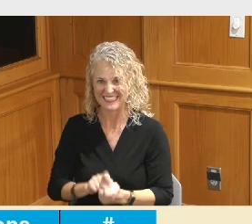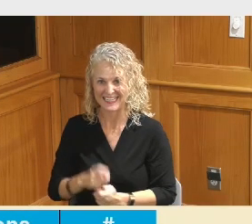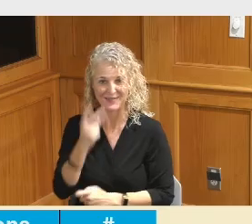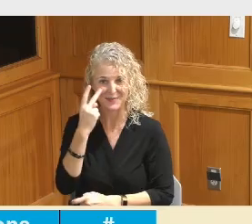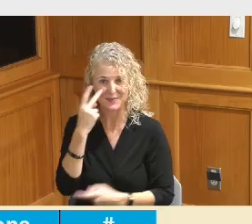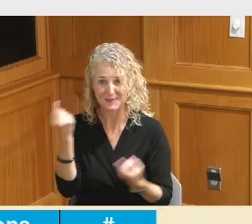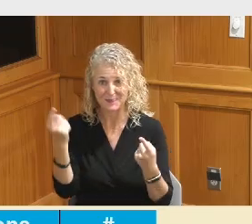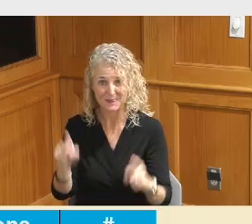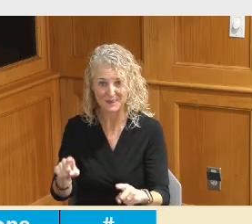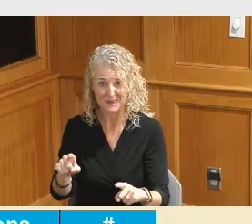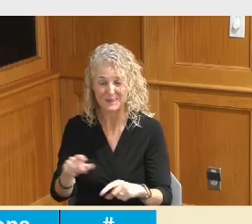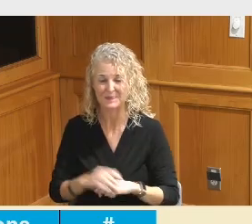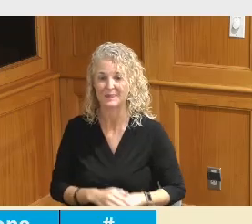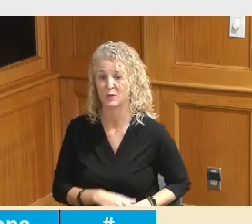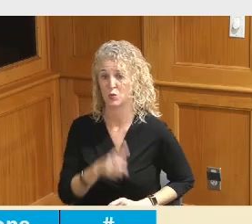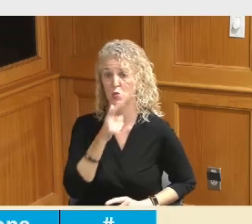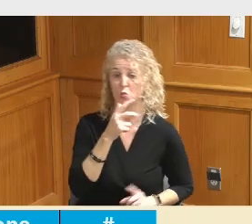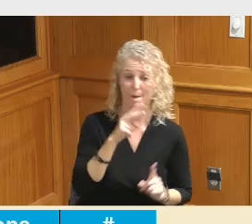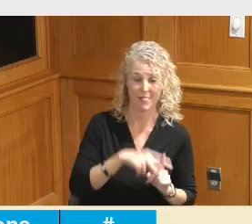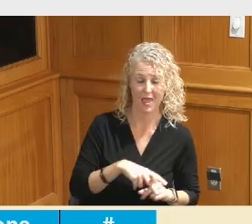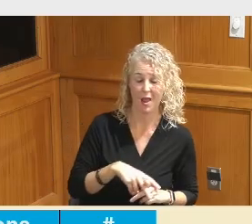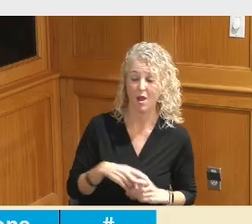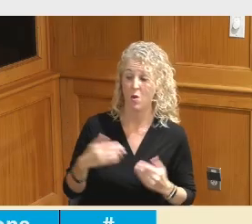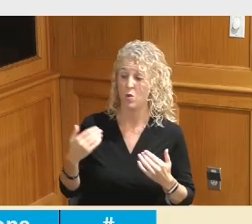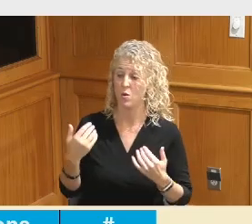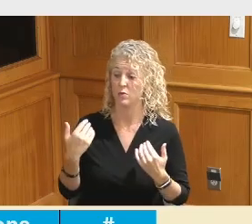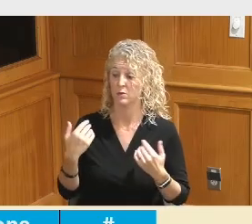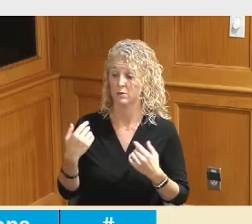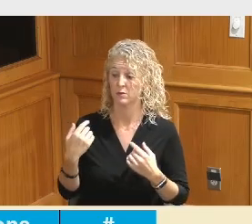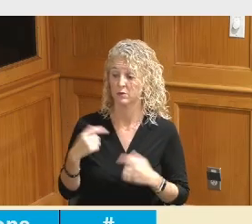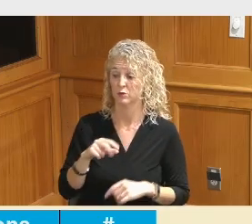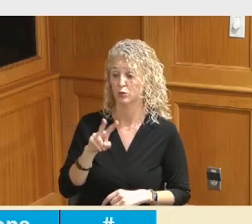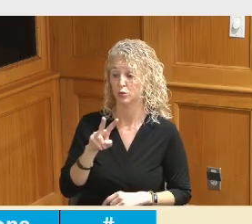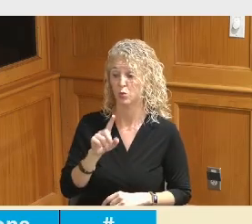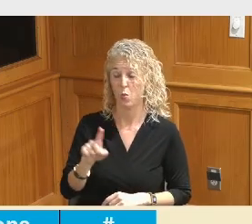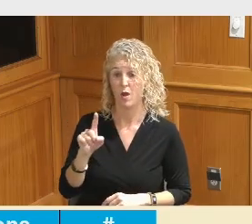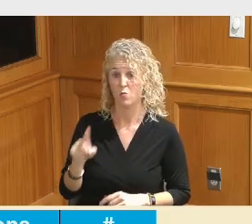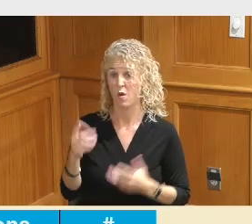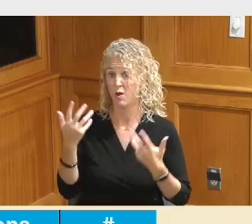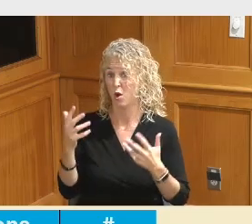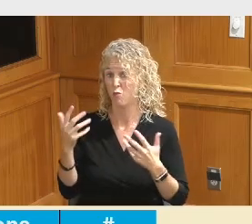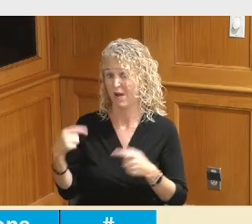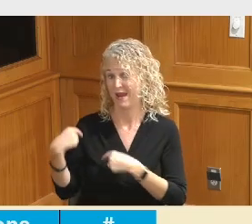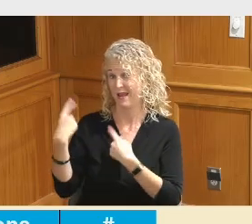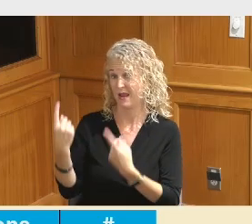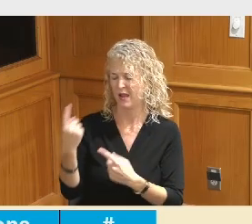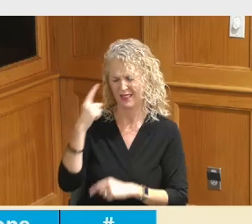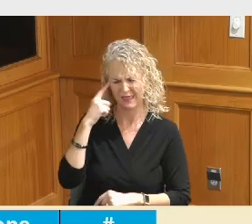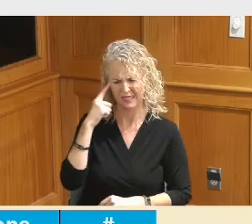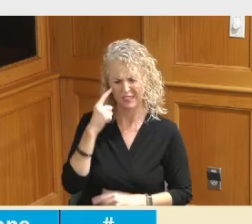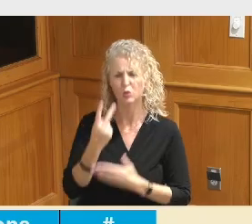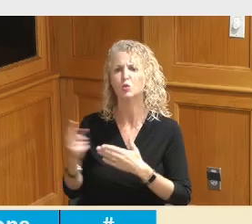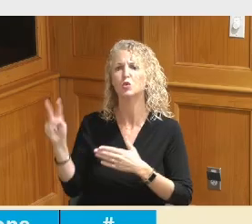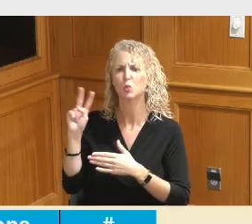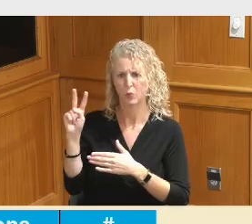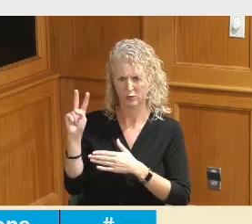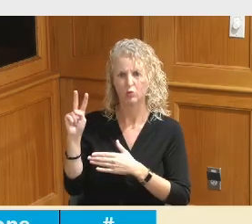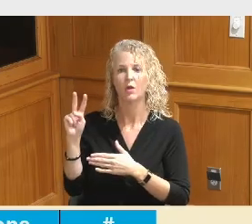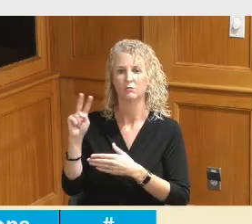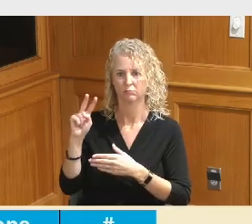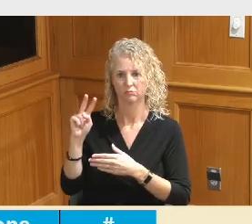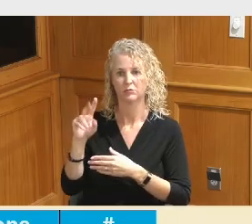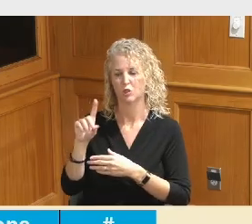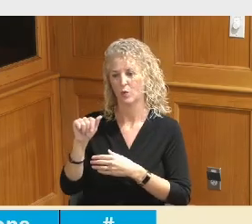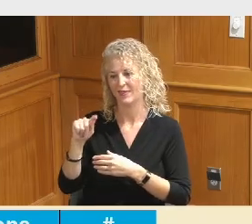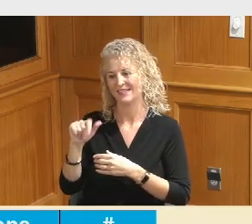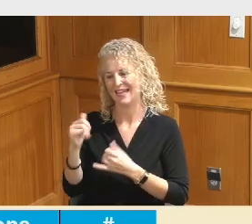with inquiries and applications. So we have, through 211, we have screened, and this is as of 2 weeks ago, so these numbers would